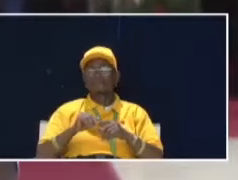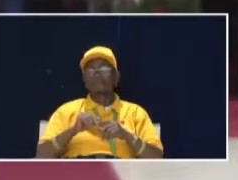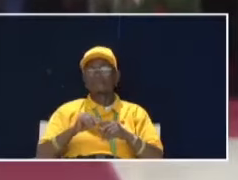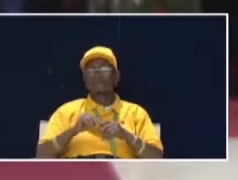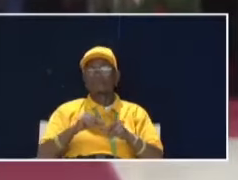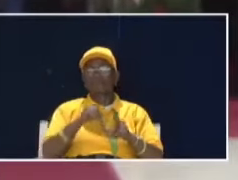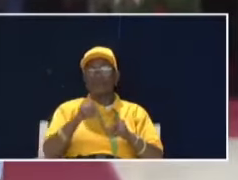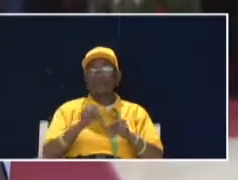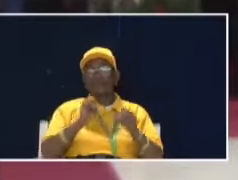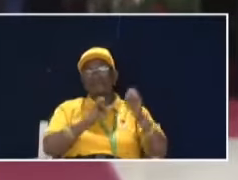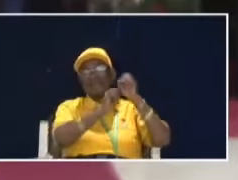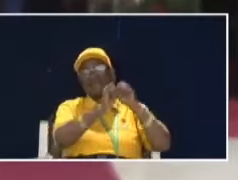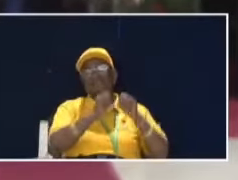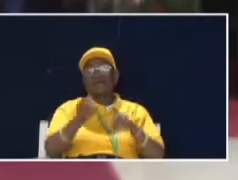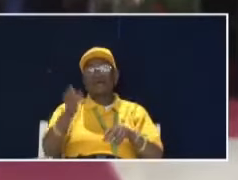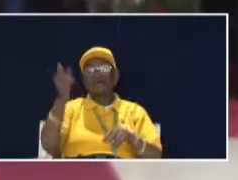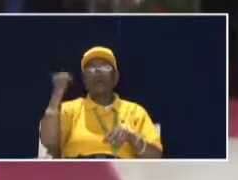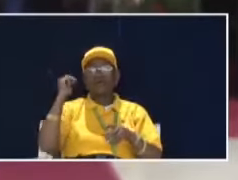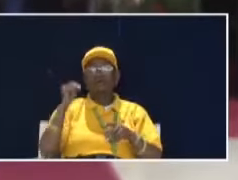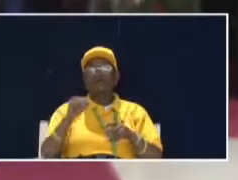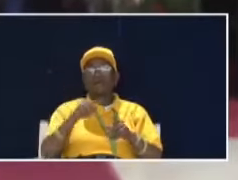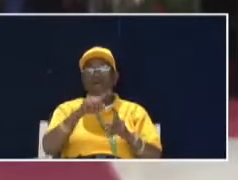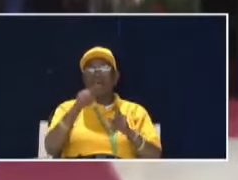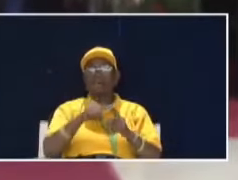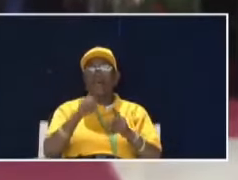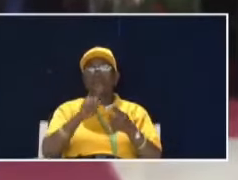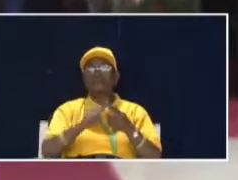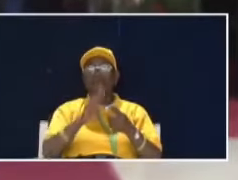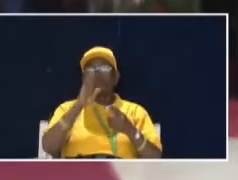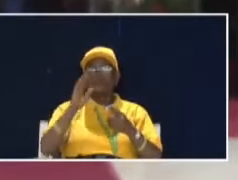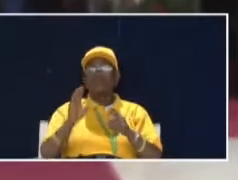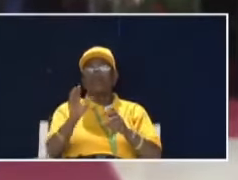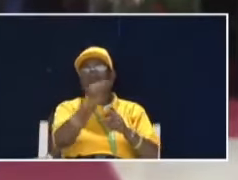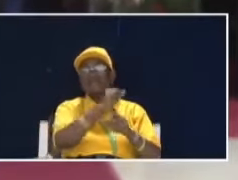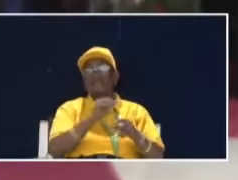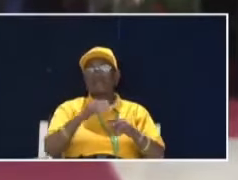when Elijah was about to be taken away by wild wind to heaven,